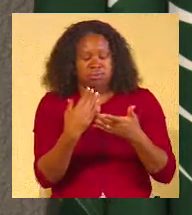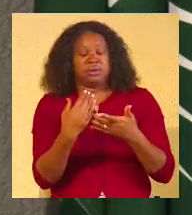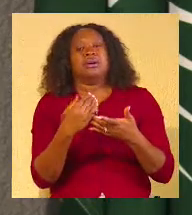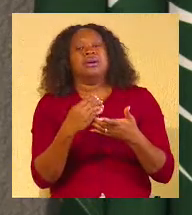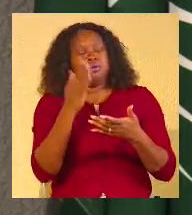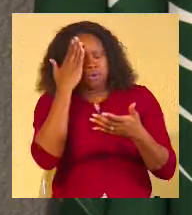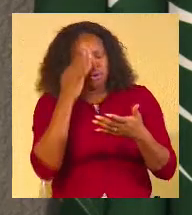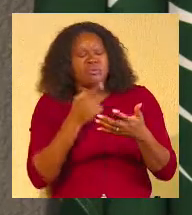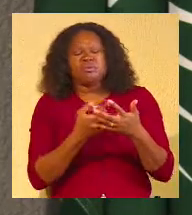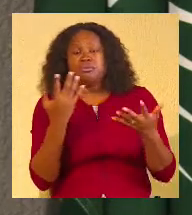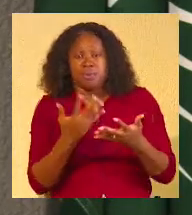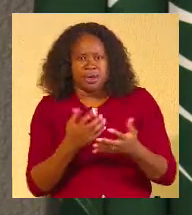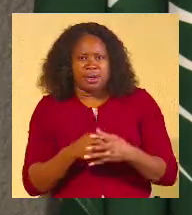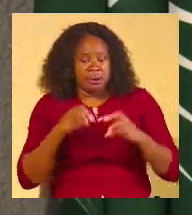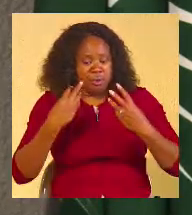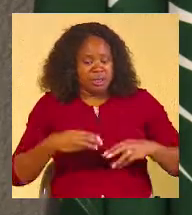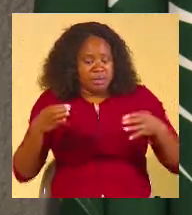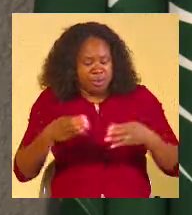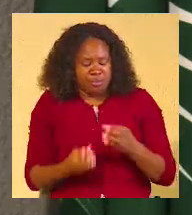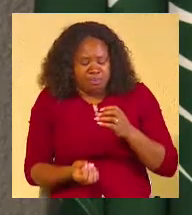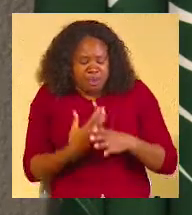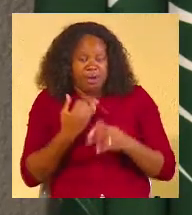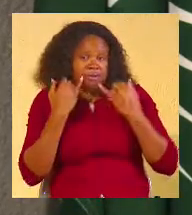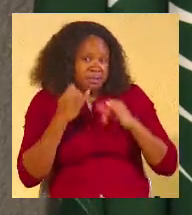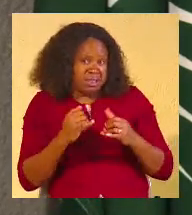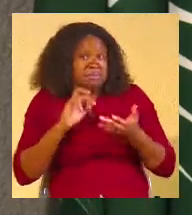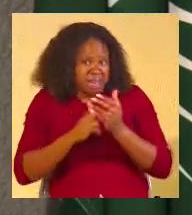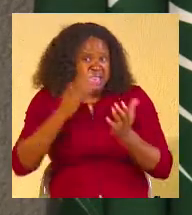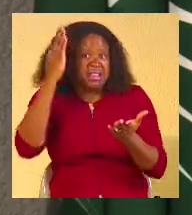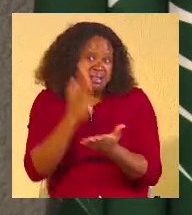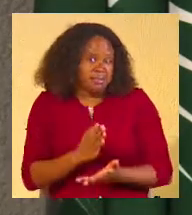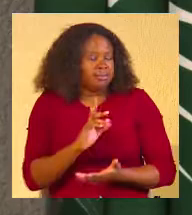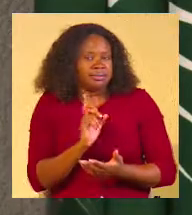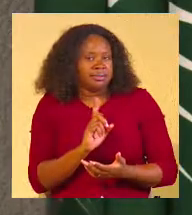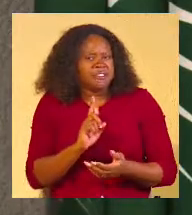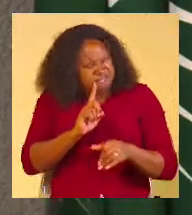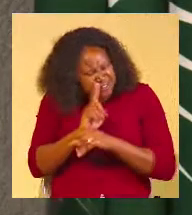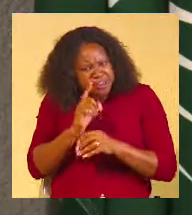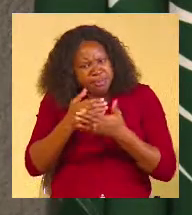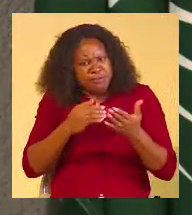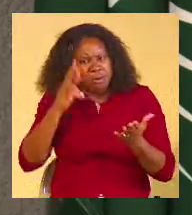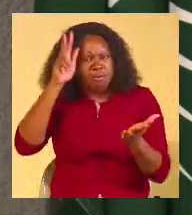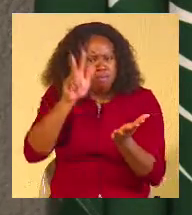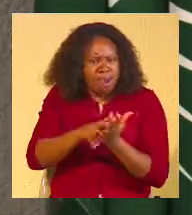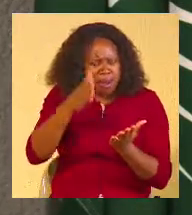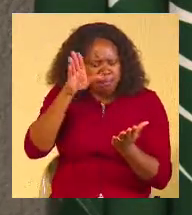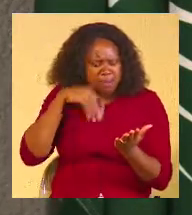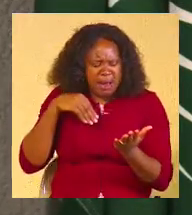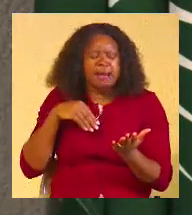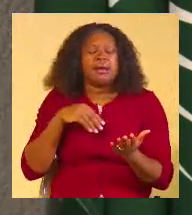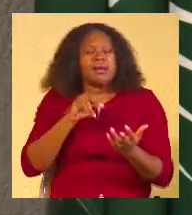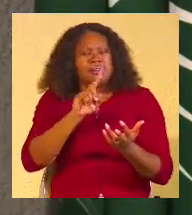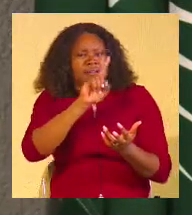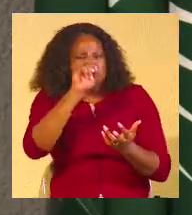got something on a WhatsApp group doesn't necessarily make that truth. So question yourself before you